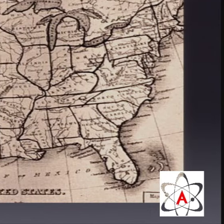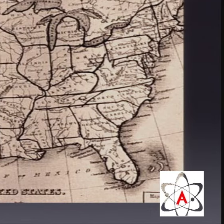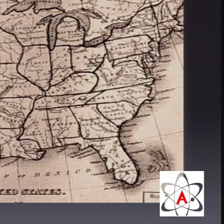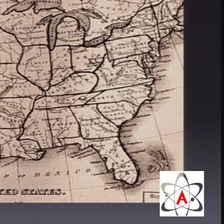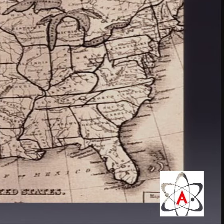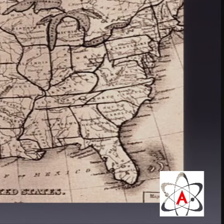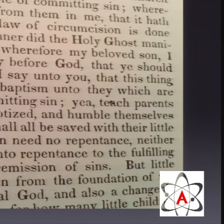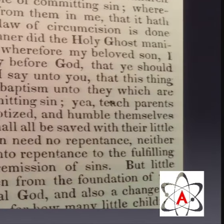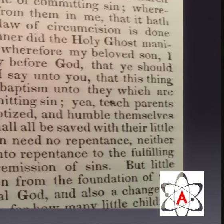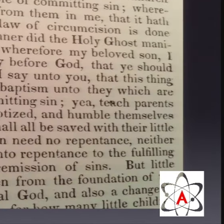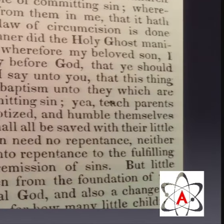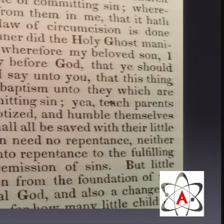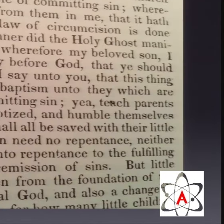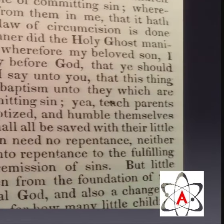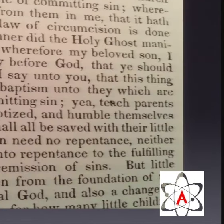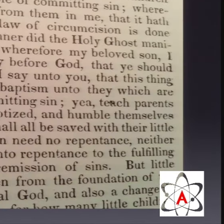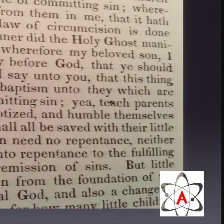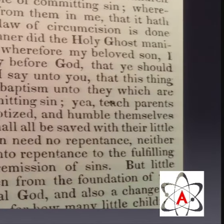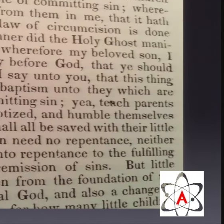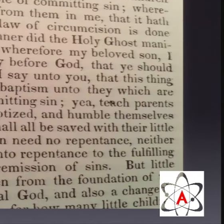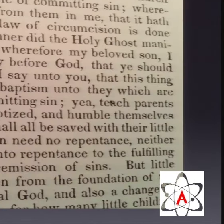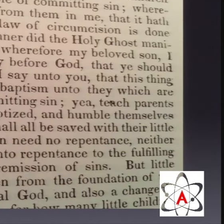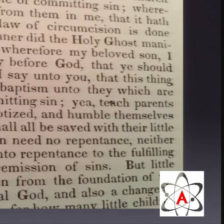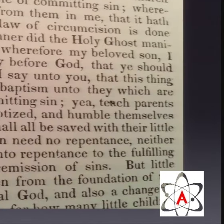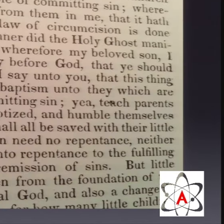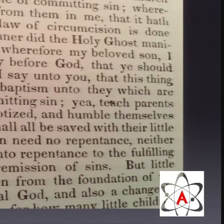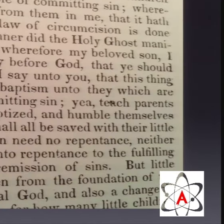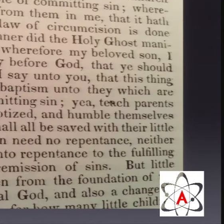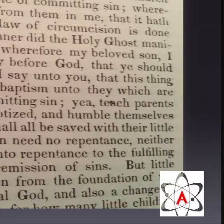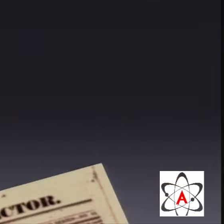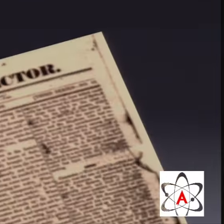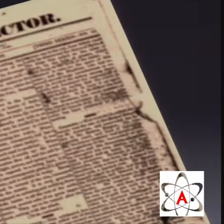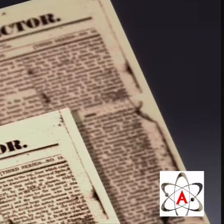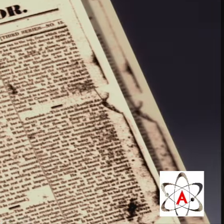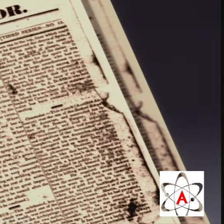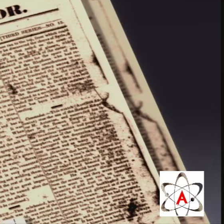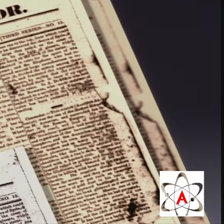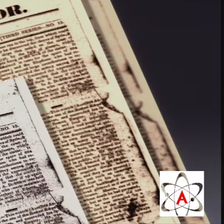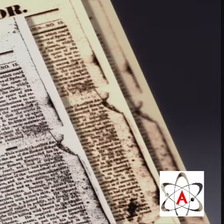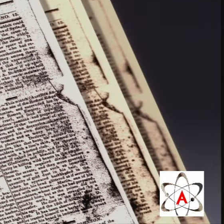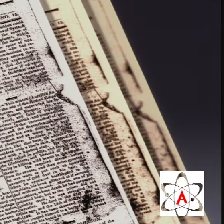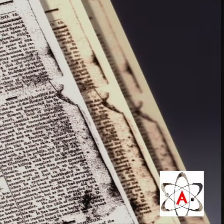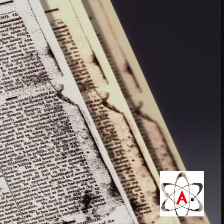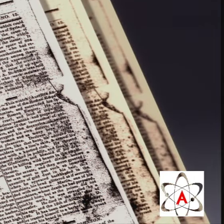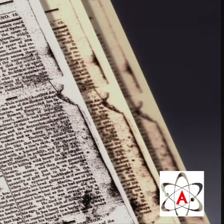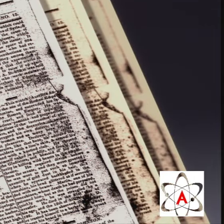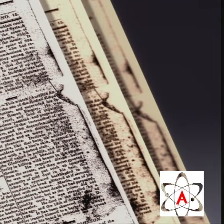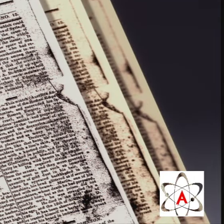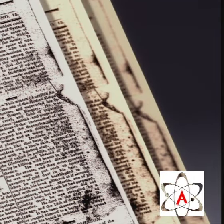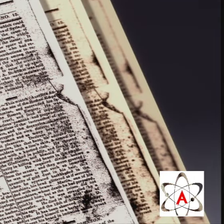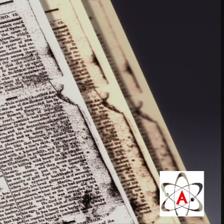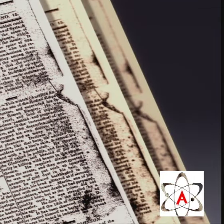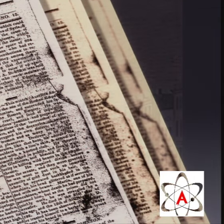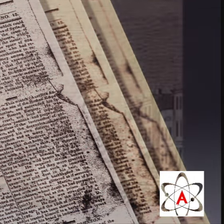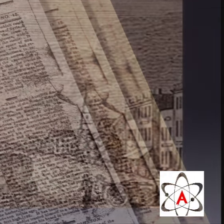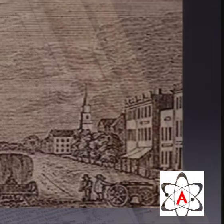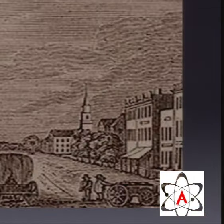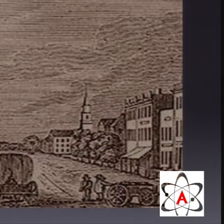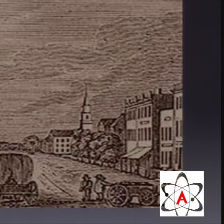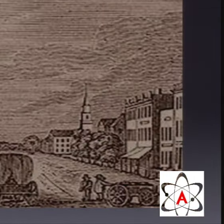They did it in this country, in our language, in plain view of journalists and